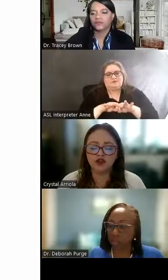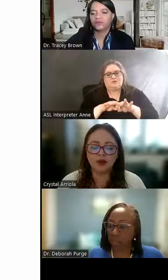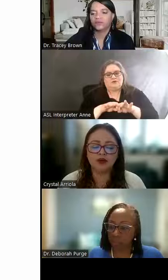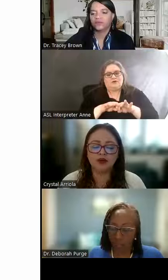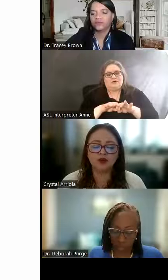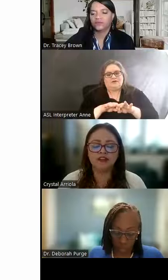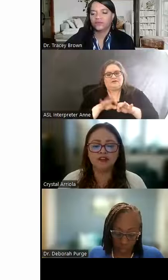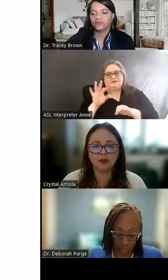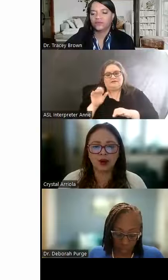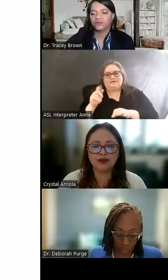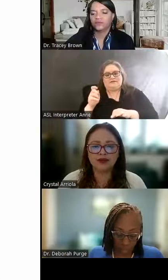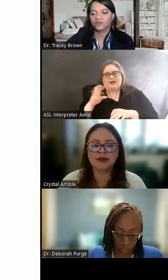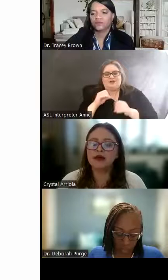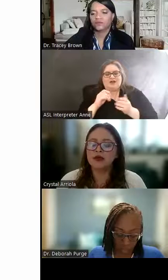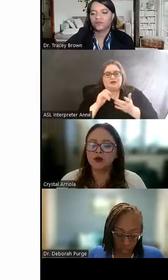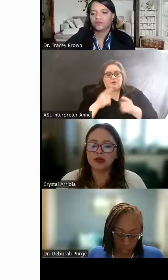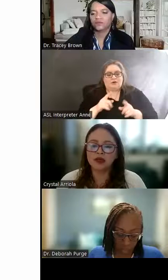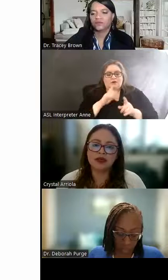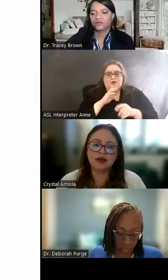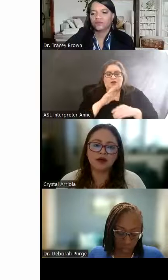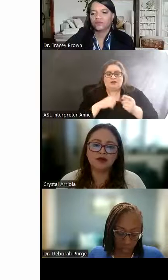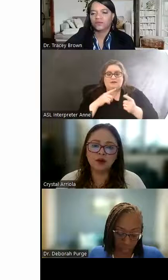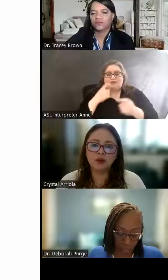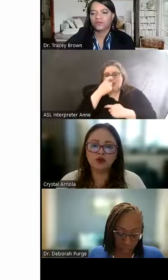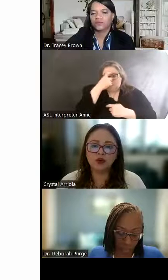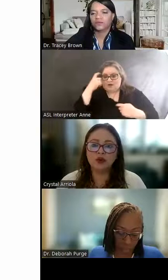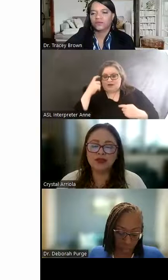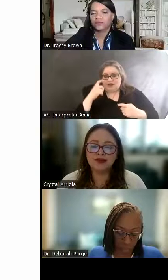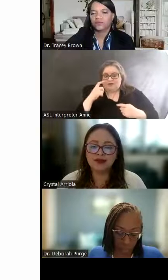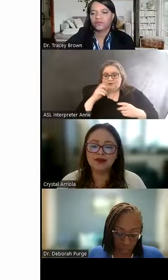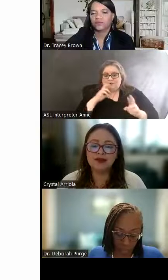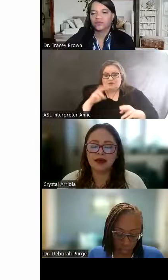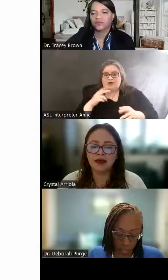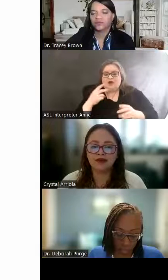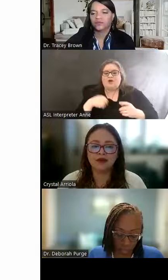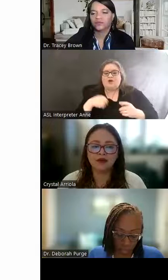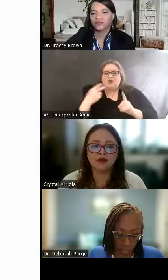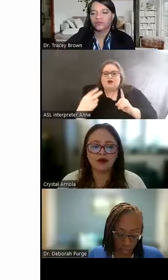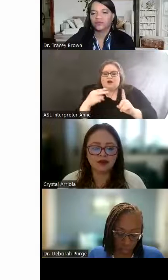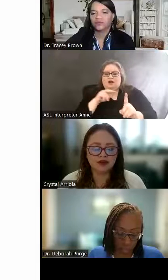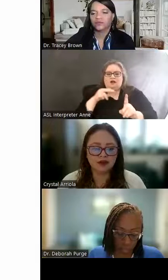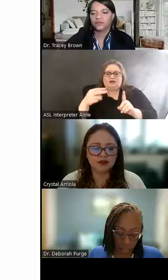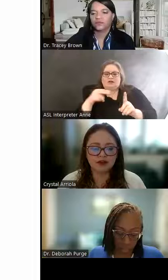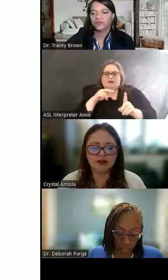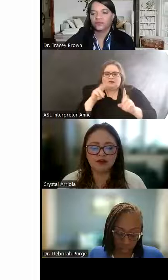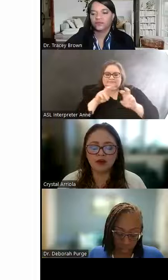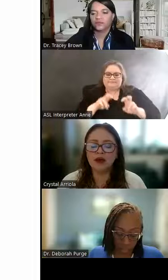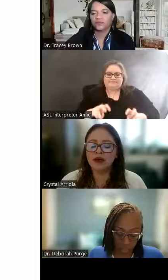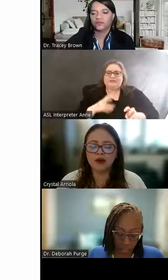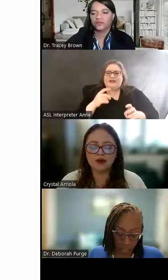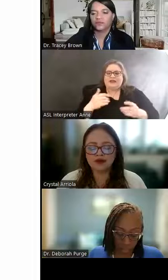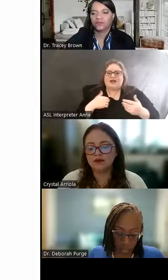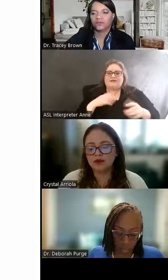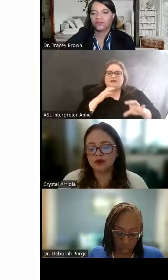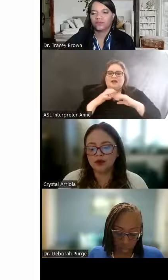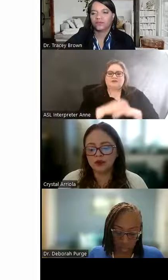that trauma response, we're looking at it from multiple lenses and having those conversations. And so I